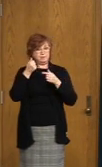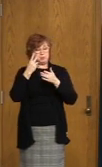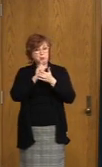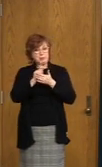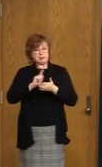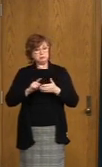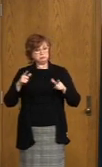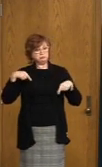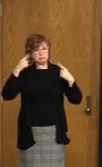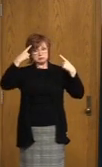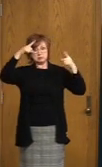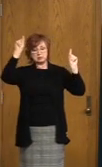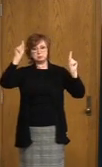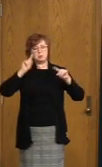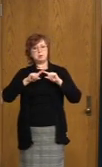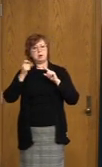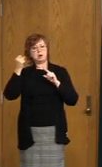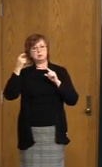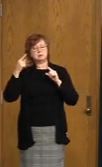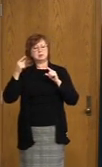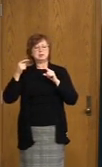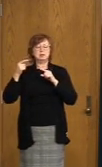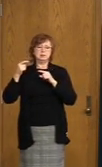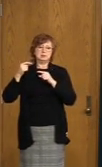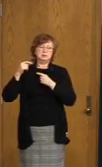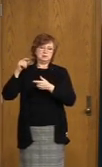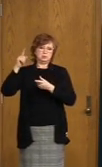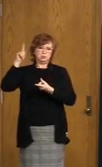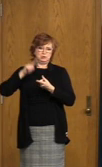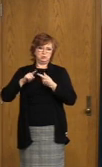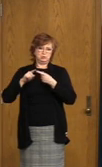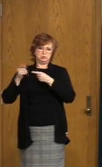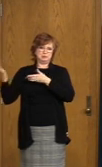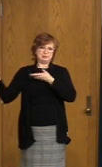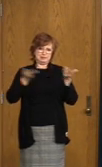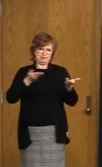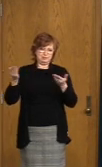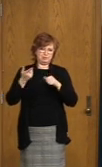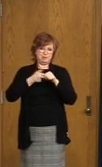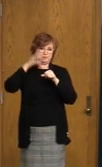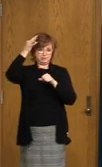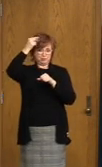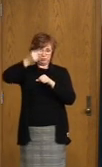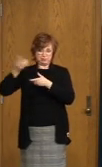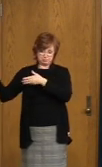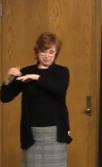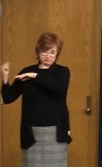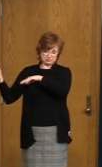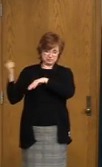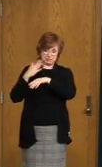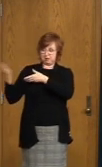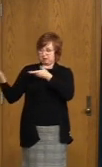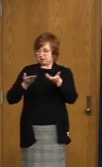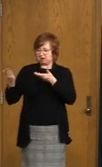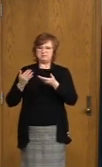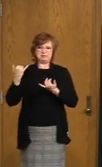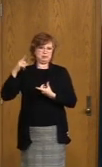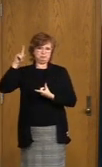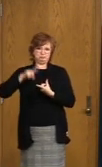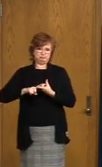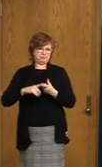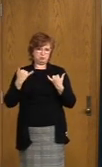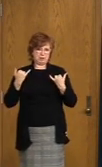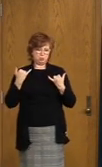vaccine deliveries to and from the federal government. Saskatchewan now has the highest percentage of vaccines